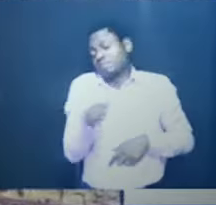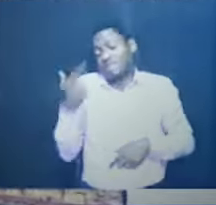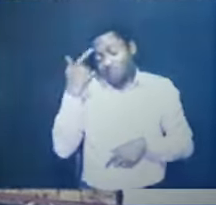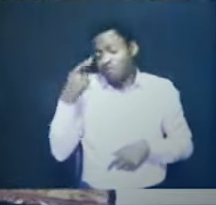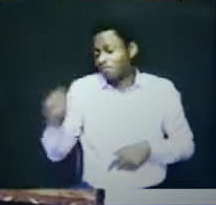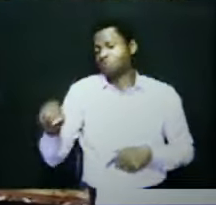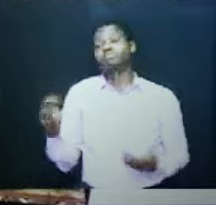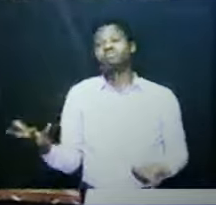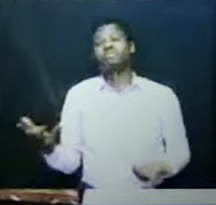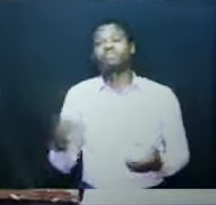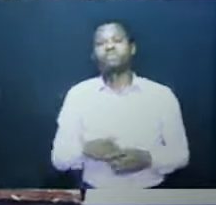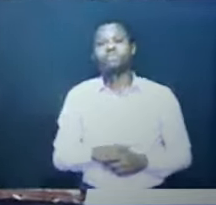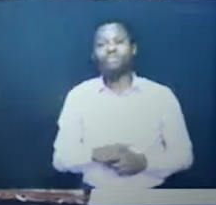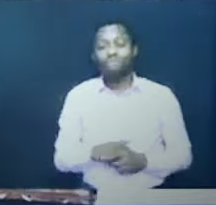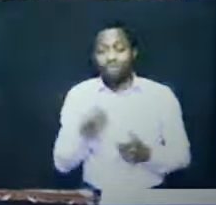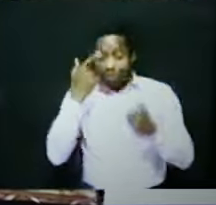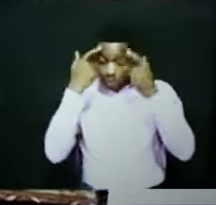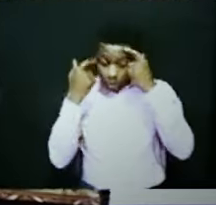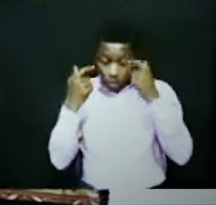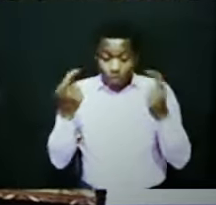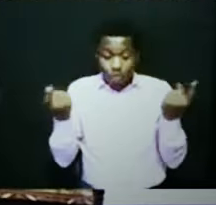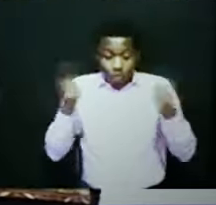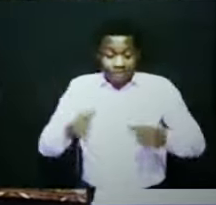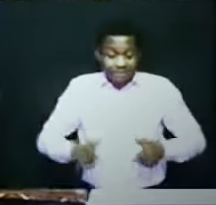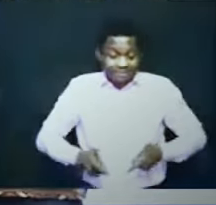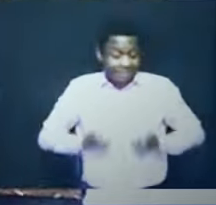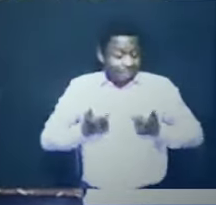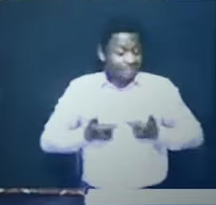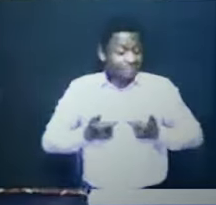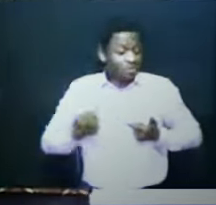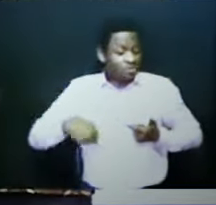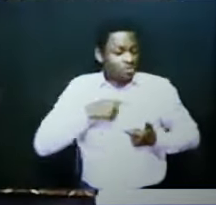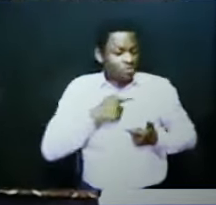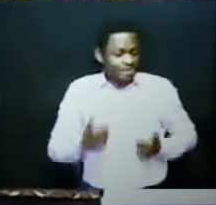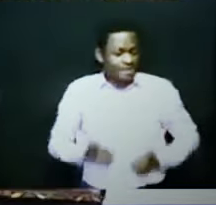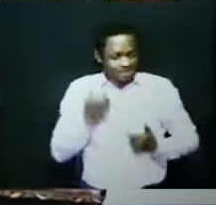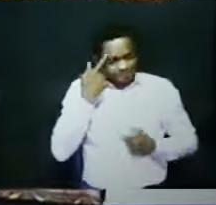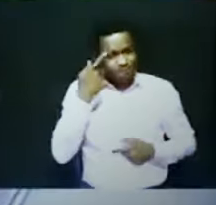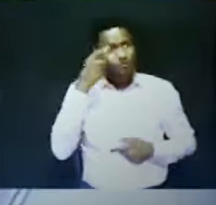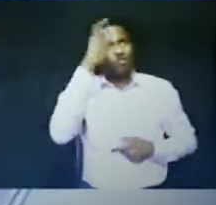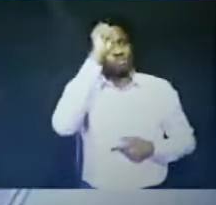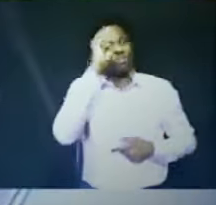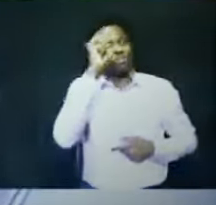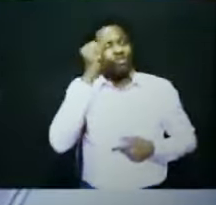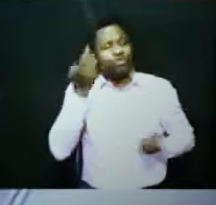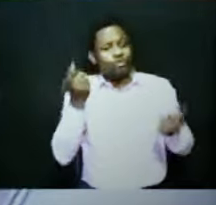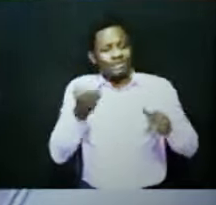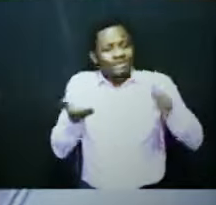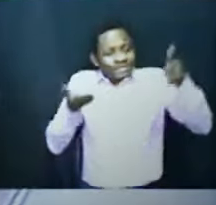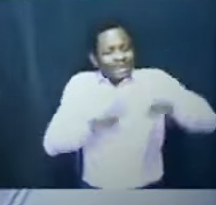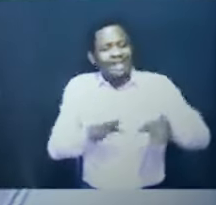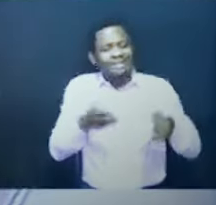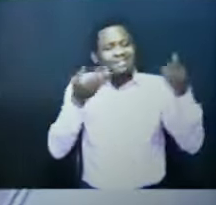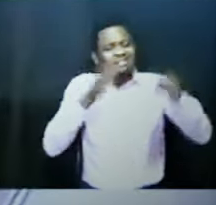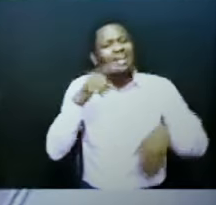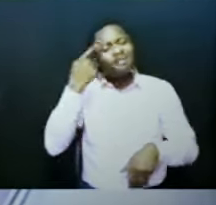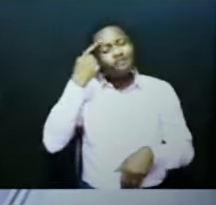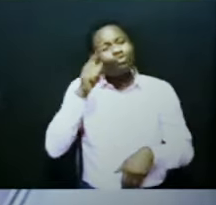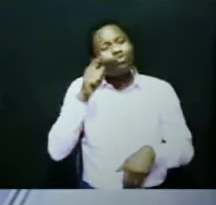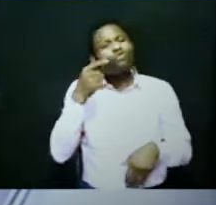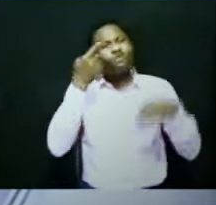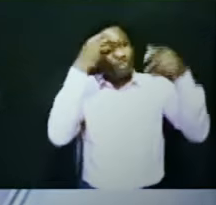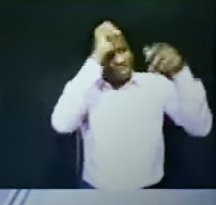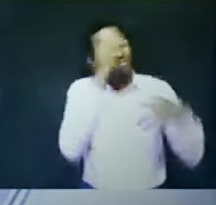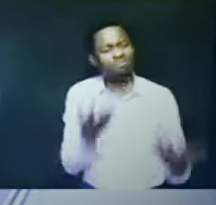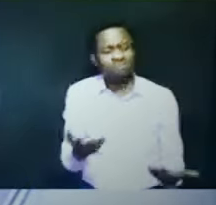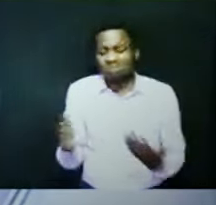Because when we live for him. When we die for him. So whether we live or die, we belong to him. So far as God